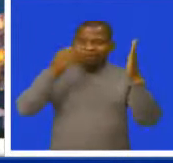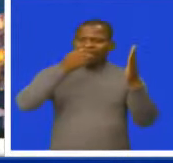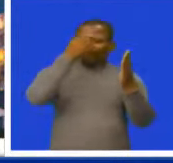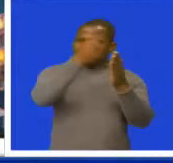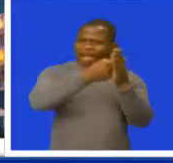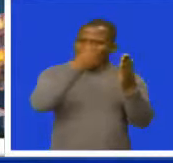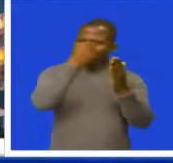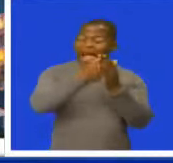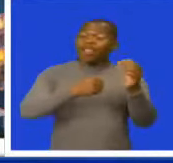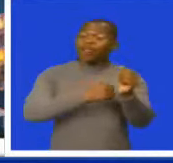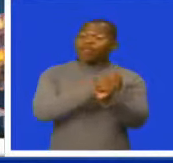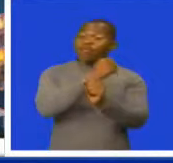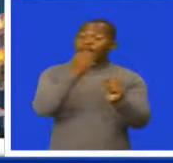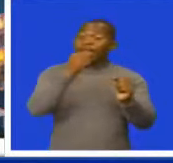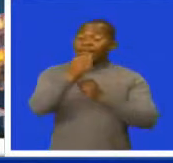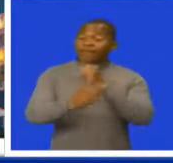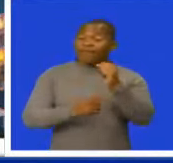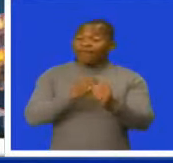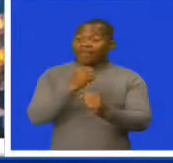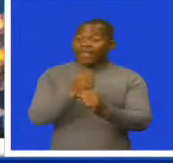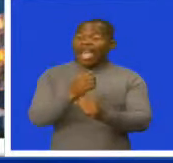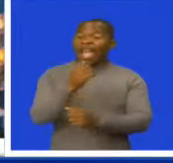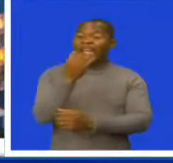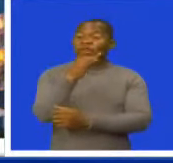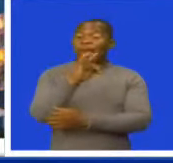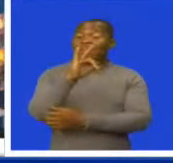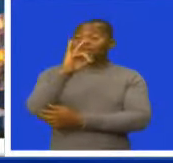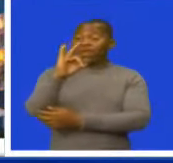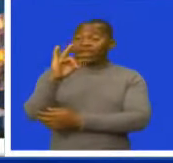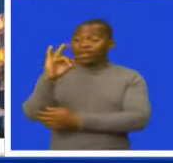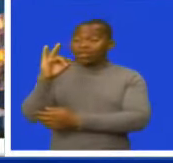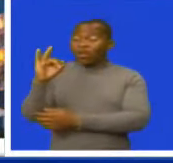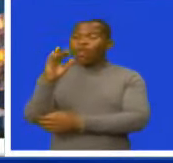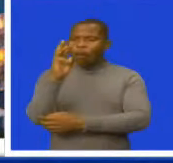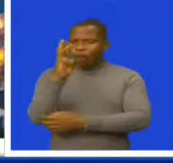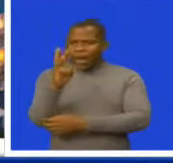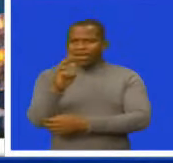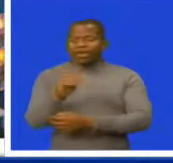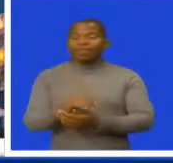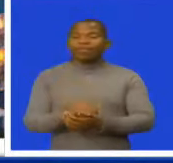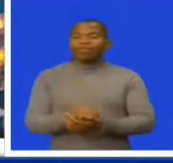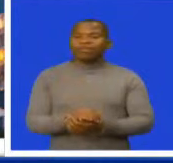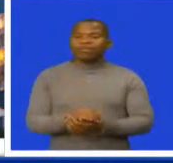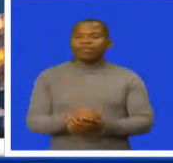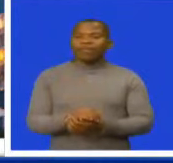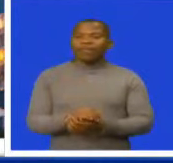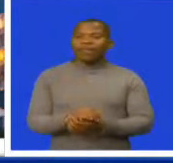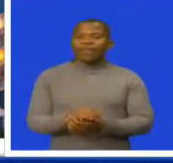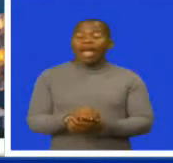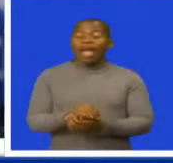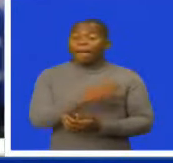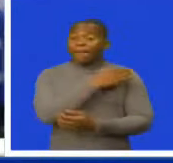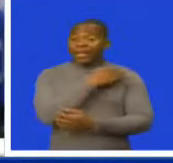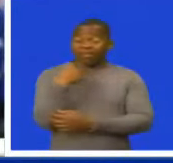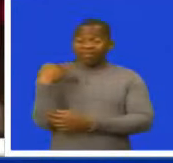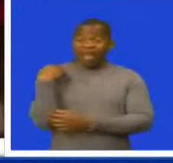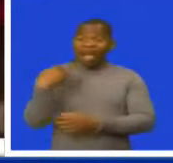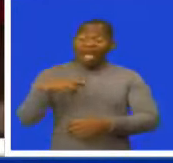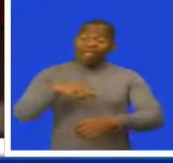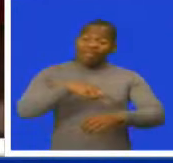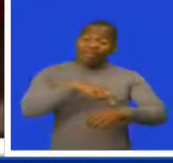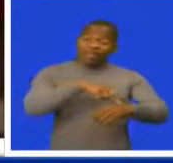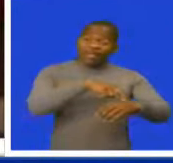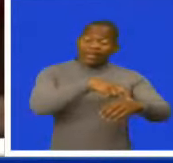Bembe ngesikhathi ke kugujwa lusuku lweWorld AIDS Day esifunzeni saseshiselweni. Induna yelitiko